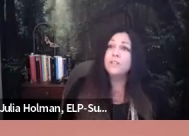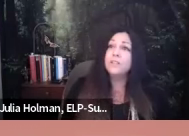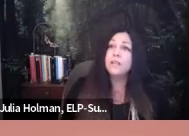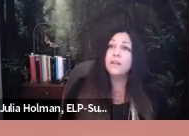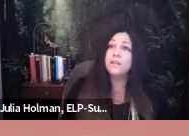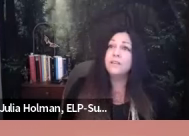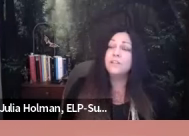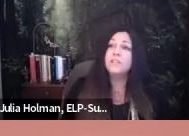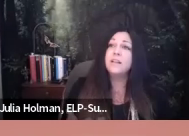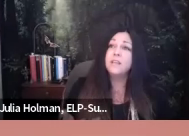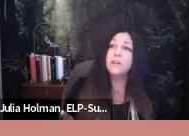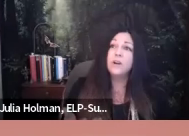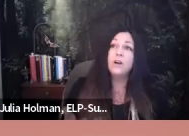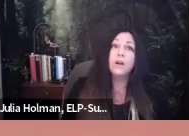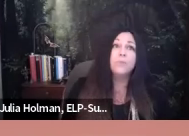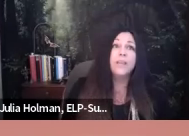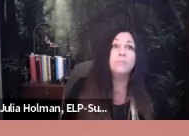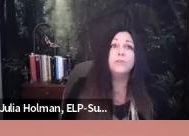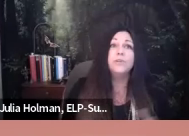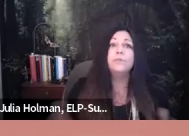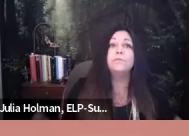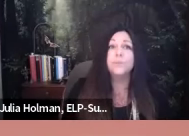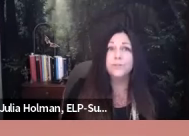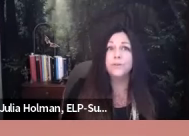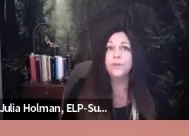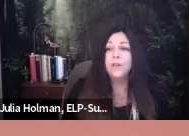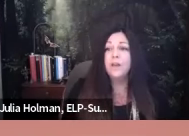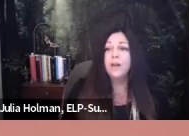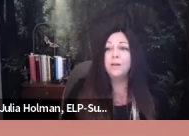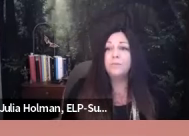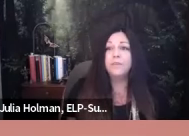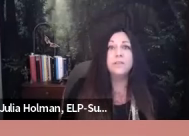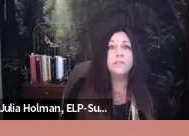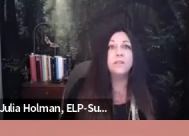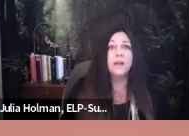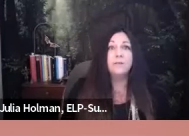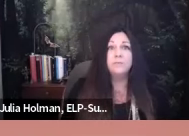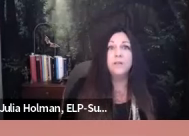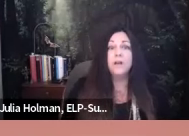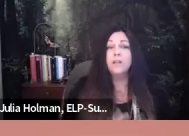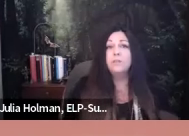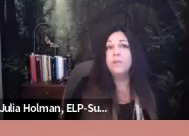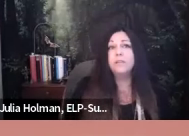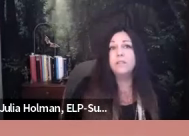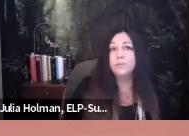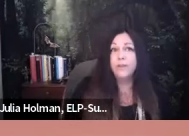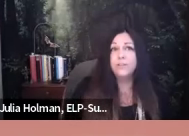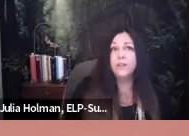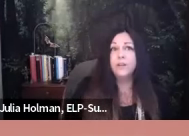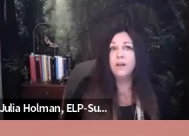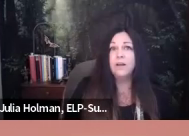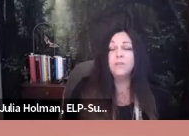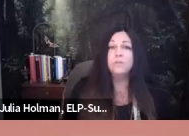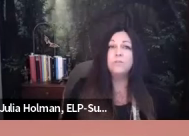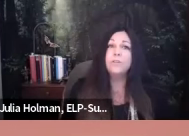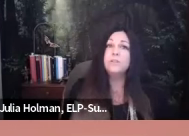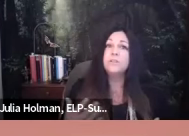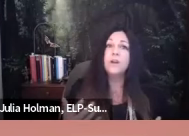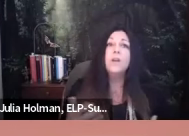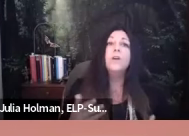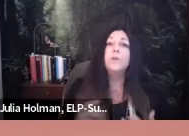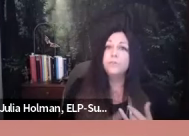the questions that she's asking are heartbreaking, but they're universal. This is not a unique situation. And